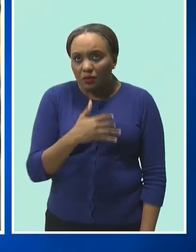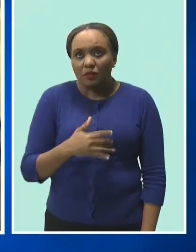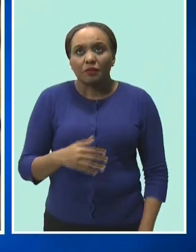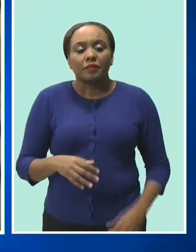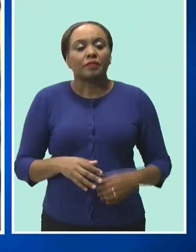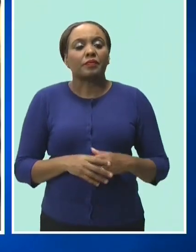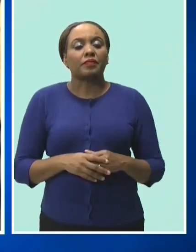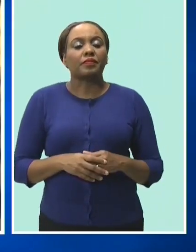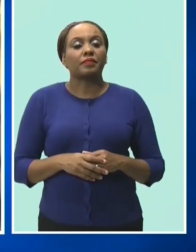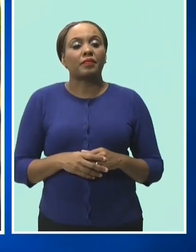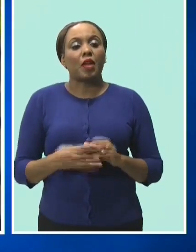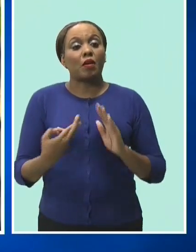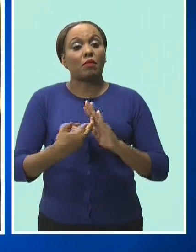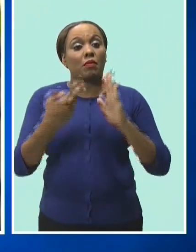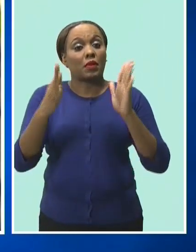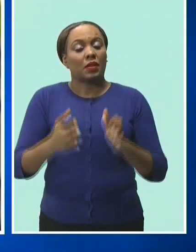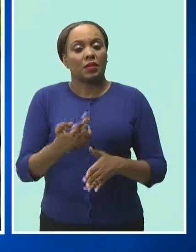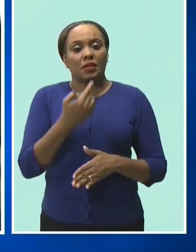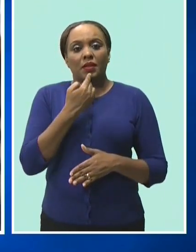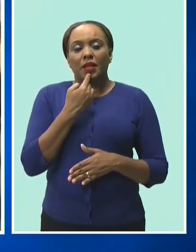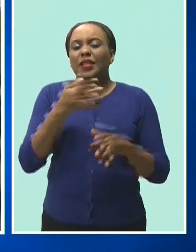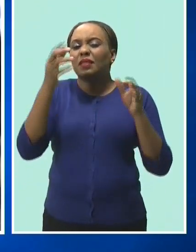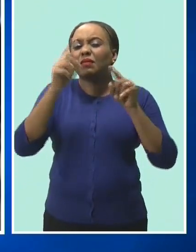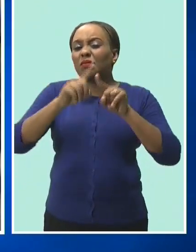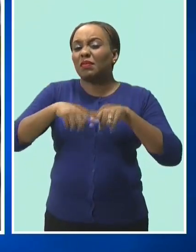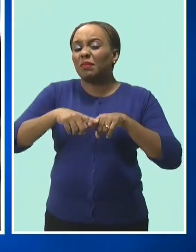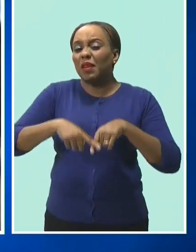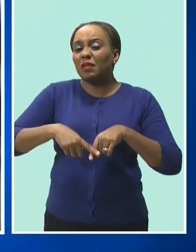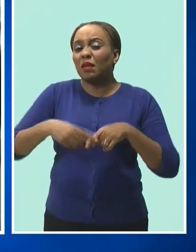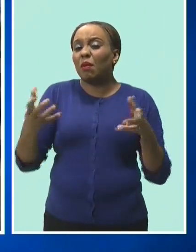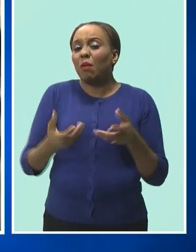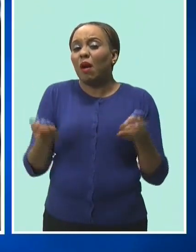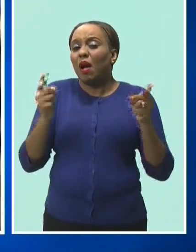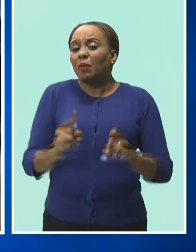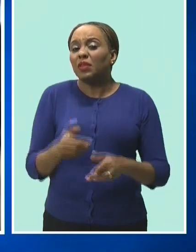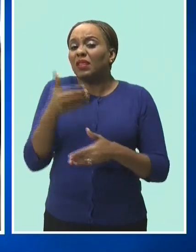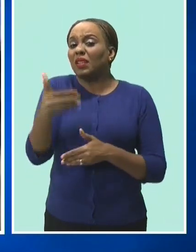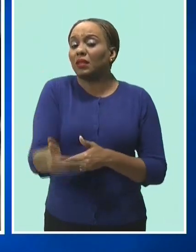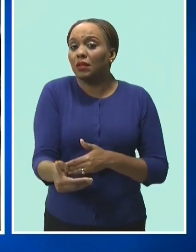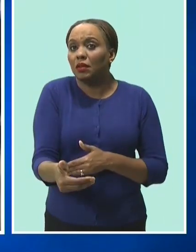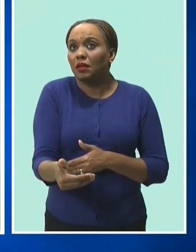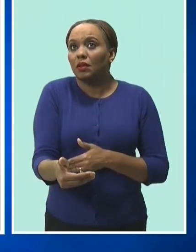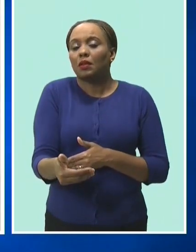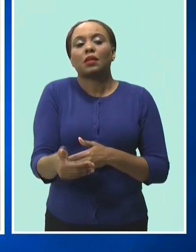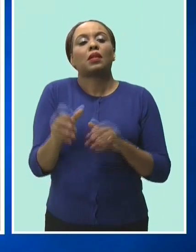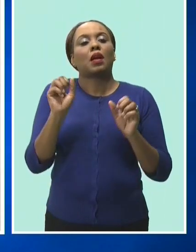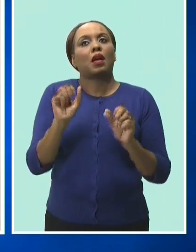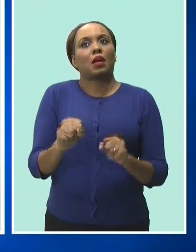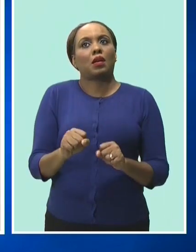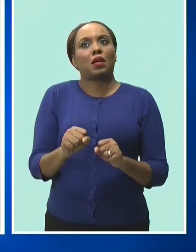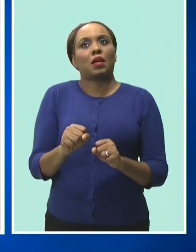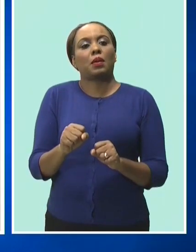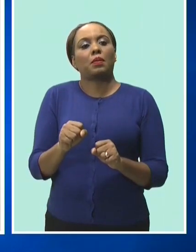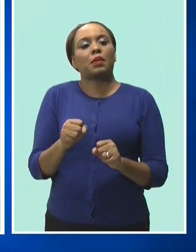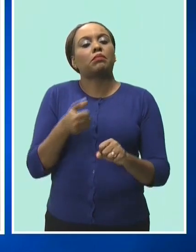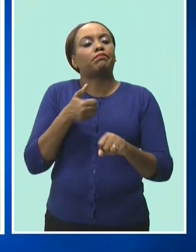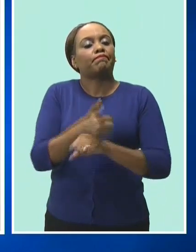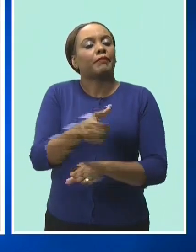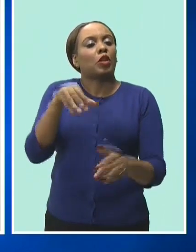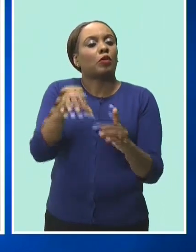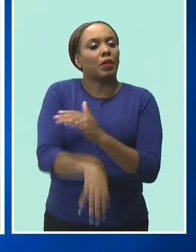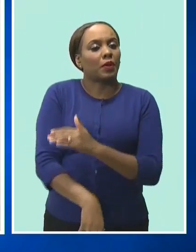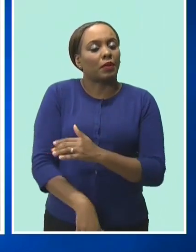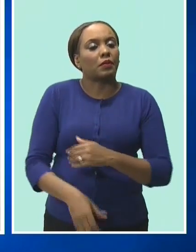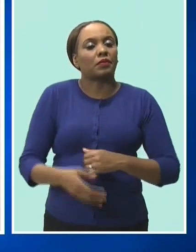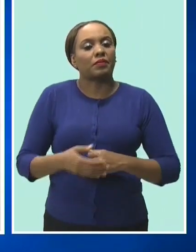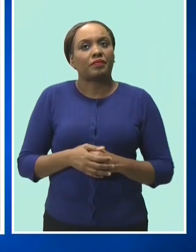Kemraj Ramjatan says depending on the outcome of the investigations, the ranks could face criminal charges. It will have a negative